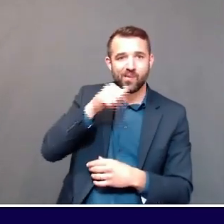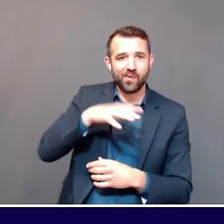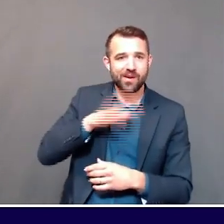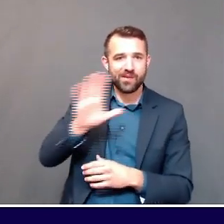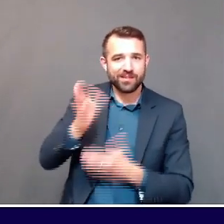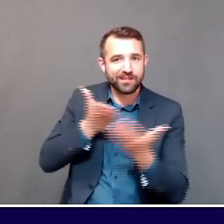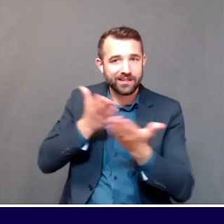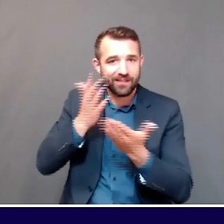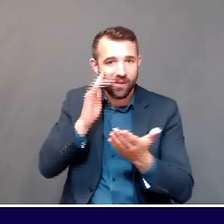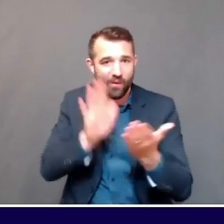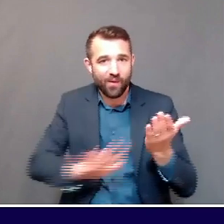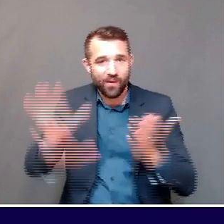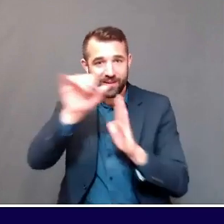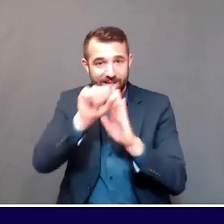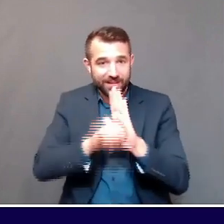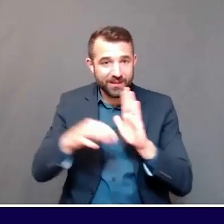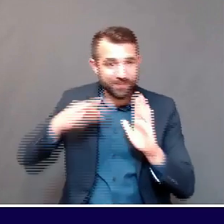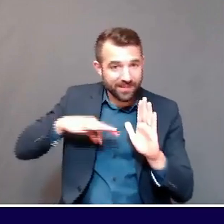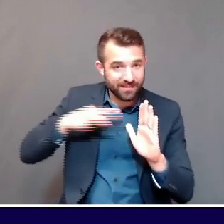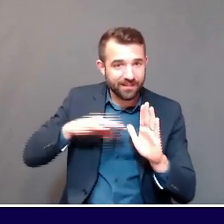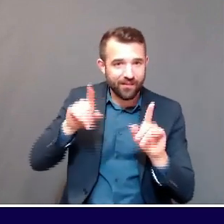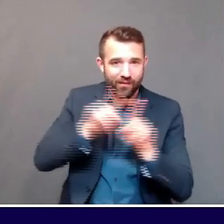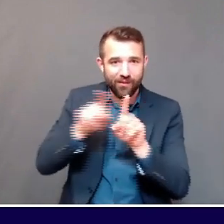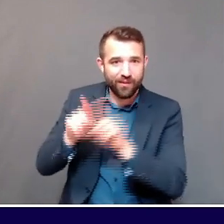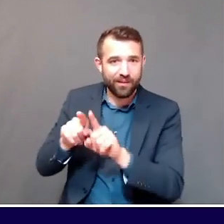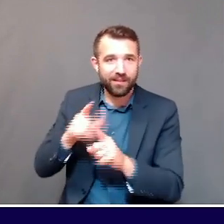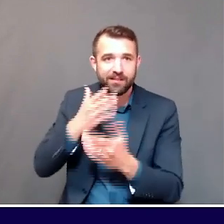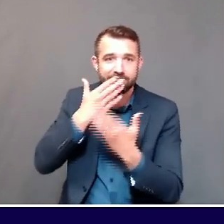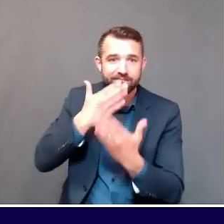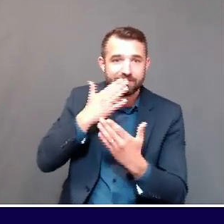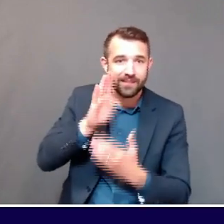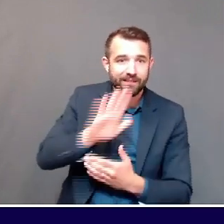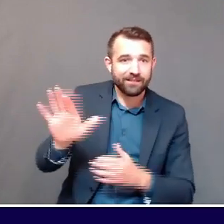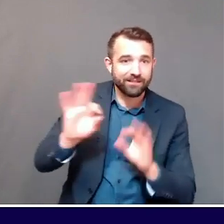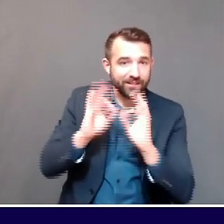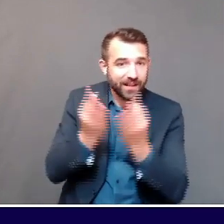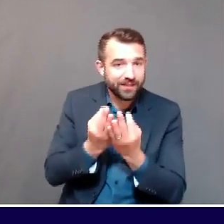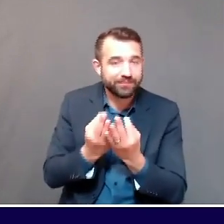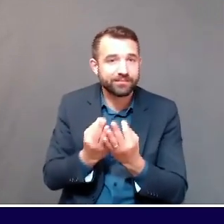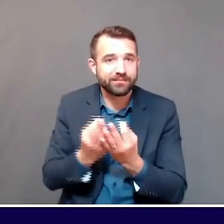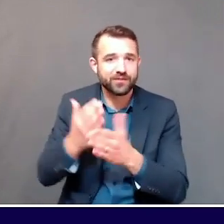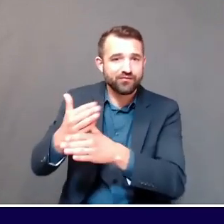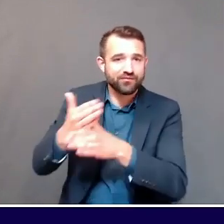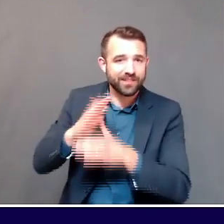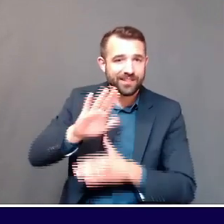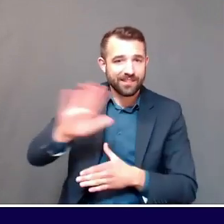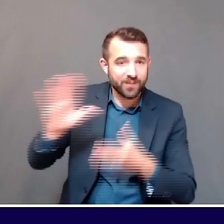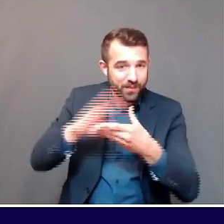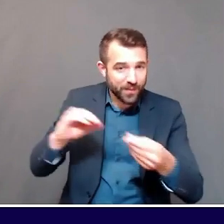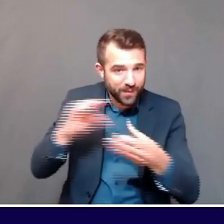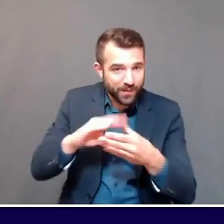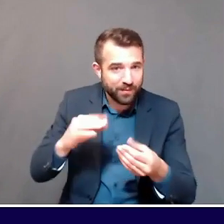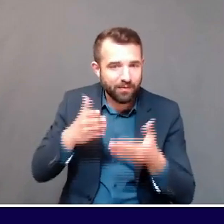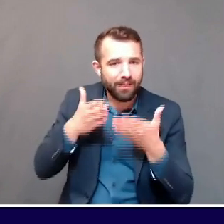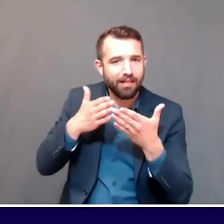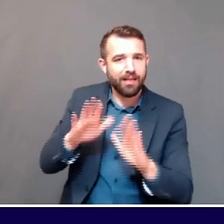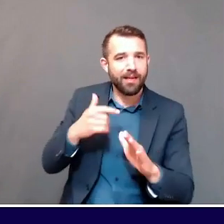and thank her family for sharing her story with us and allowing me to share it with everyone here